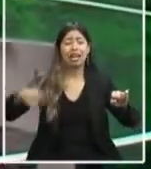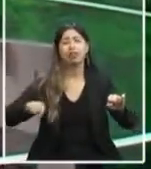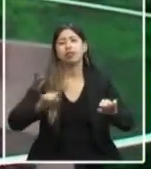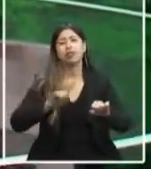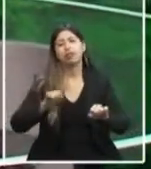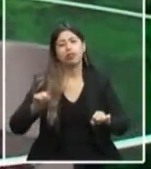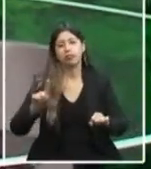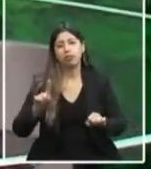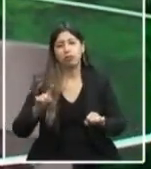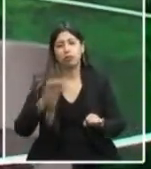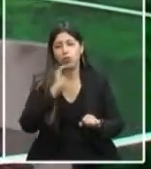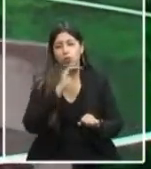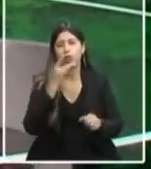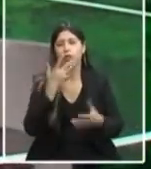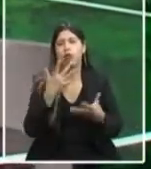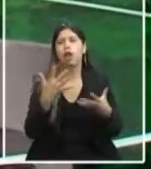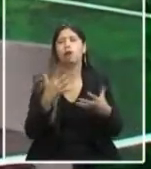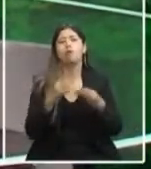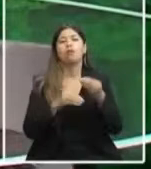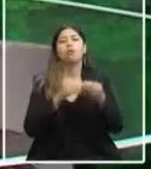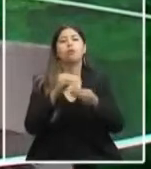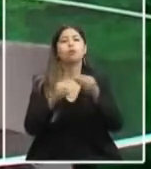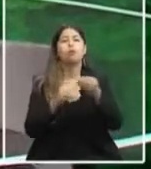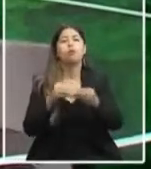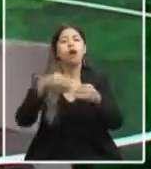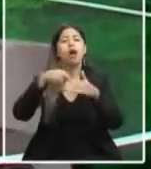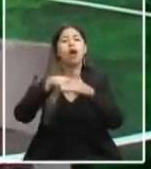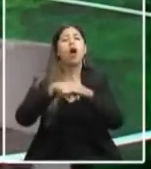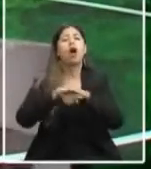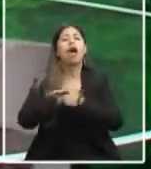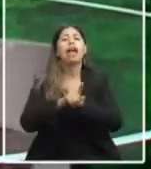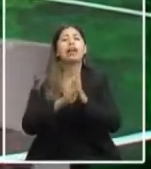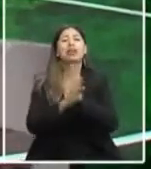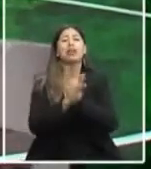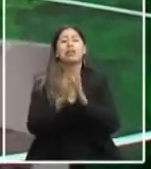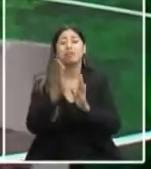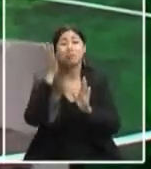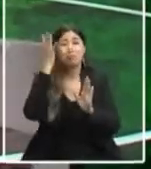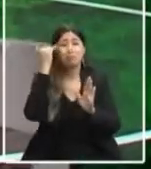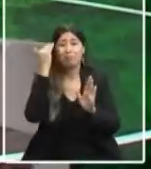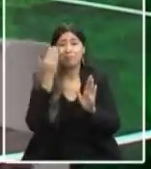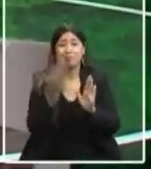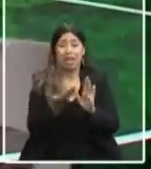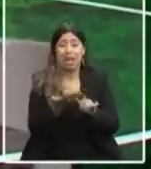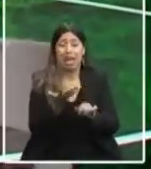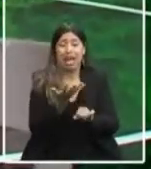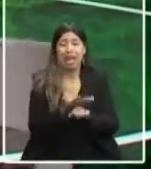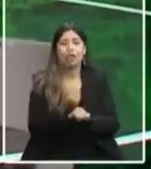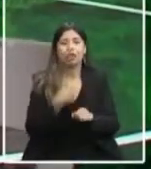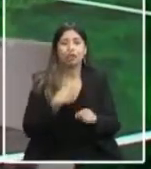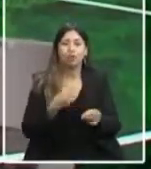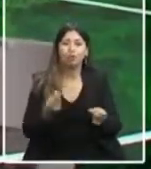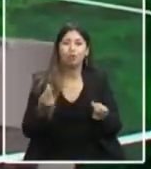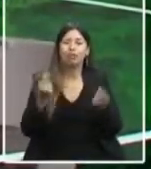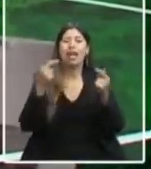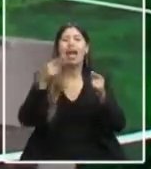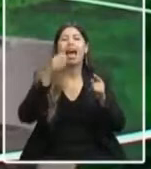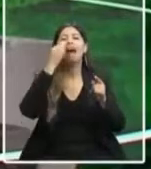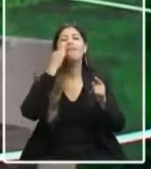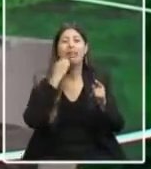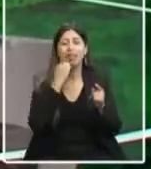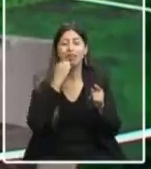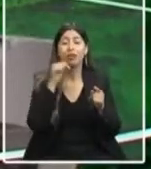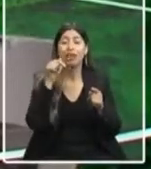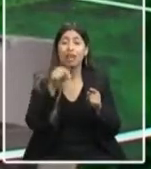So we need to develop some affection. And hence, the review ends by urging governments